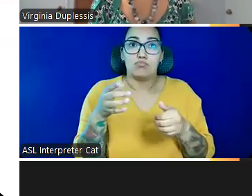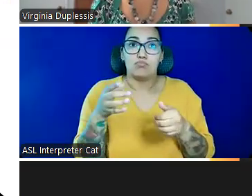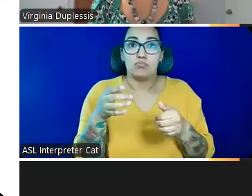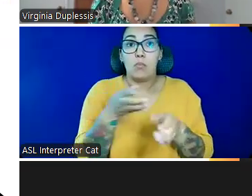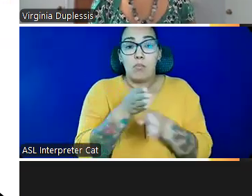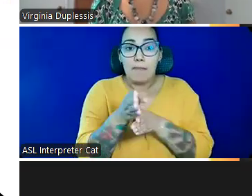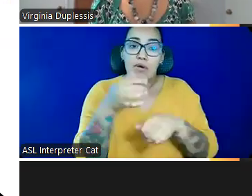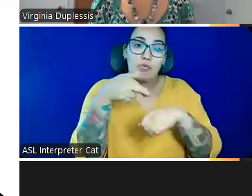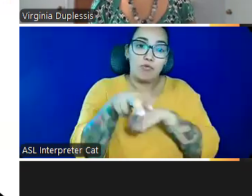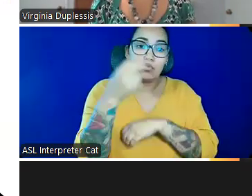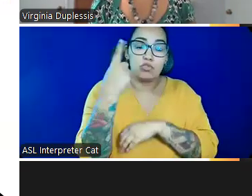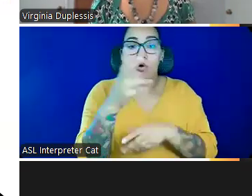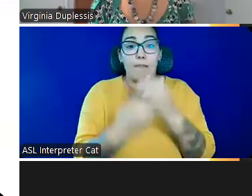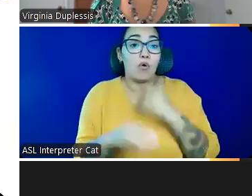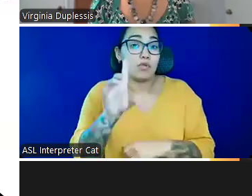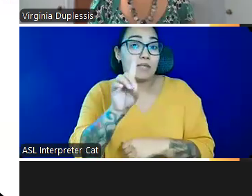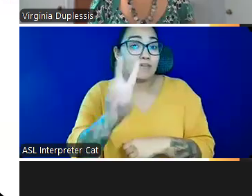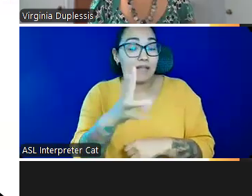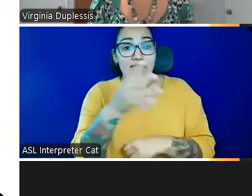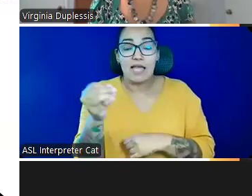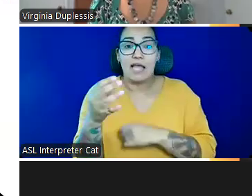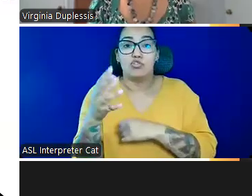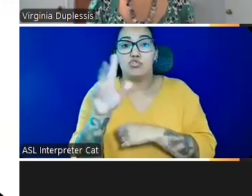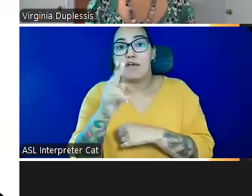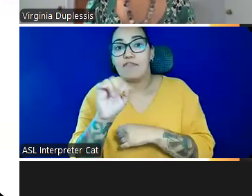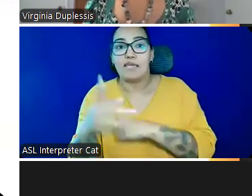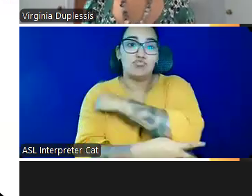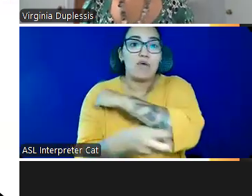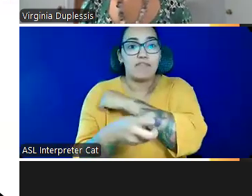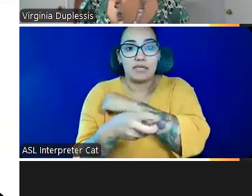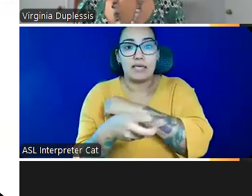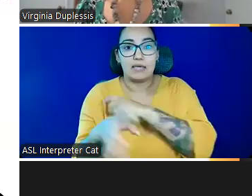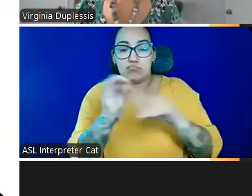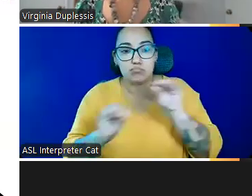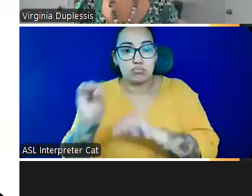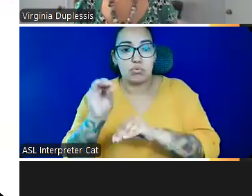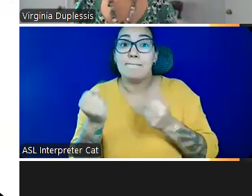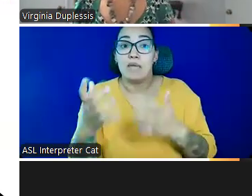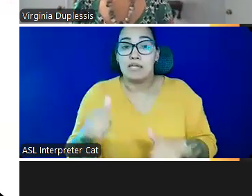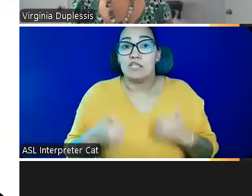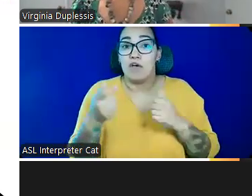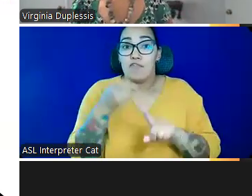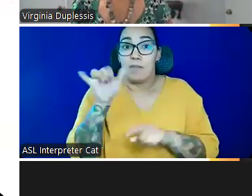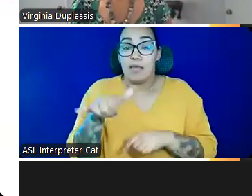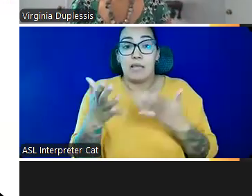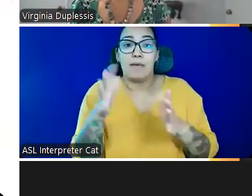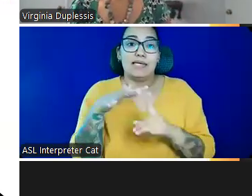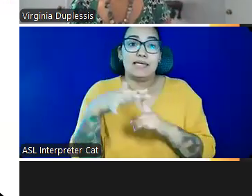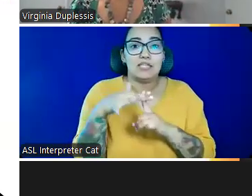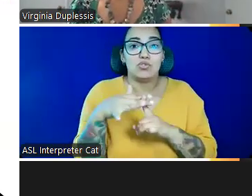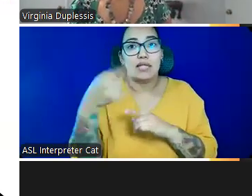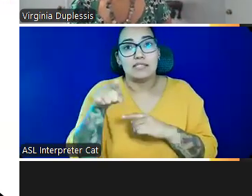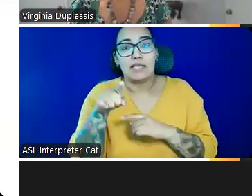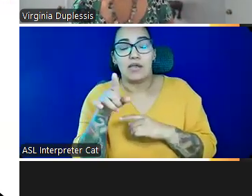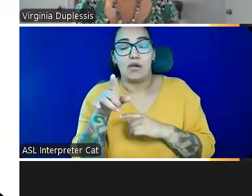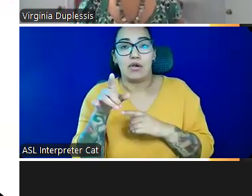both domestic violence and trafficking survivors. In fact, for many survivors of trafficking, they may contextualize their experience